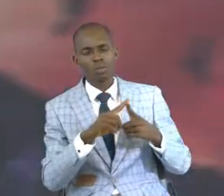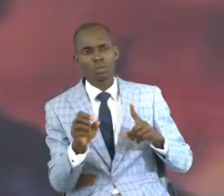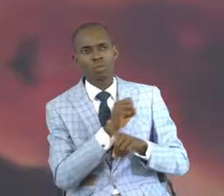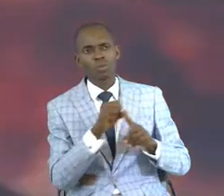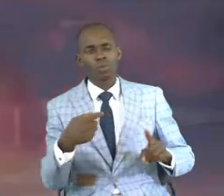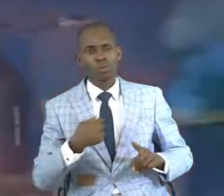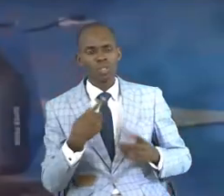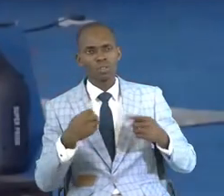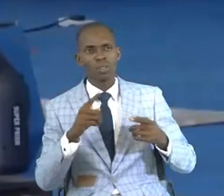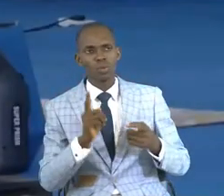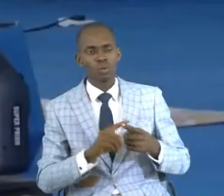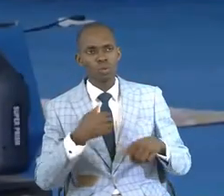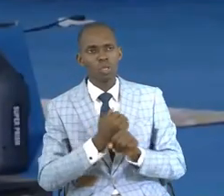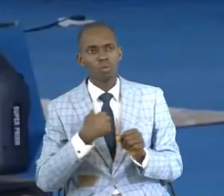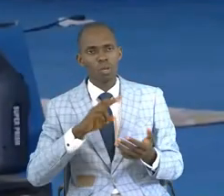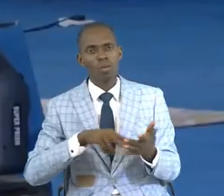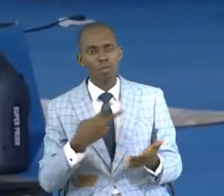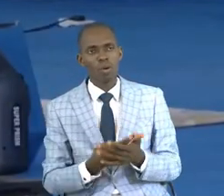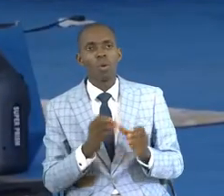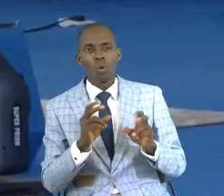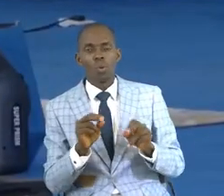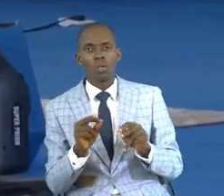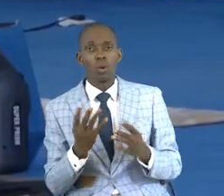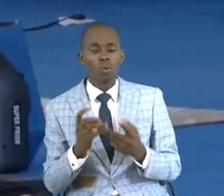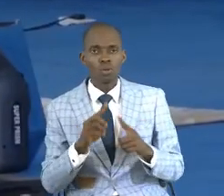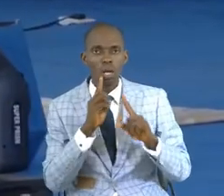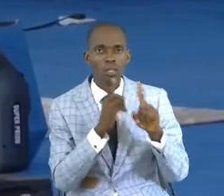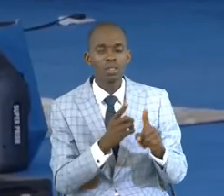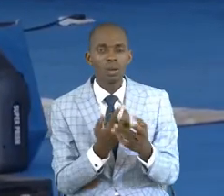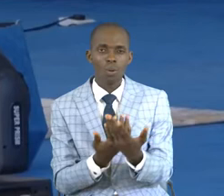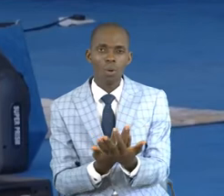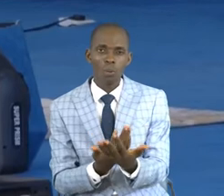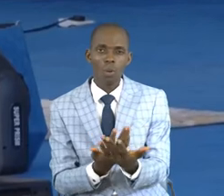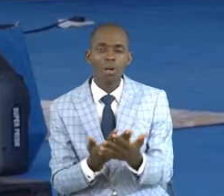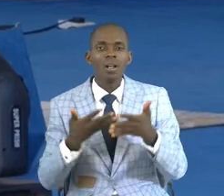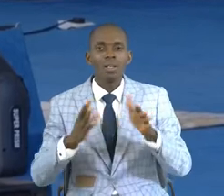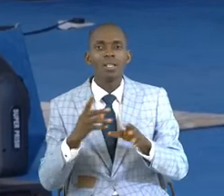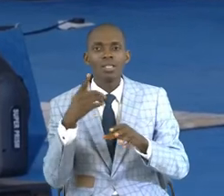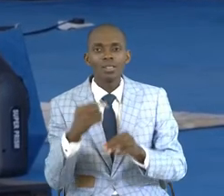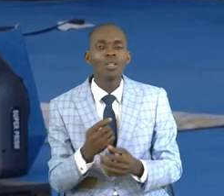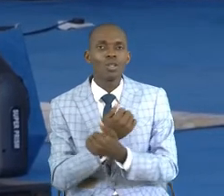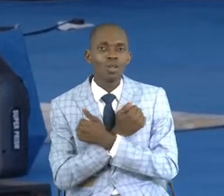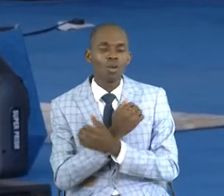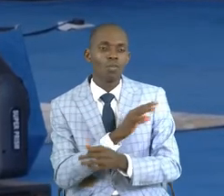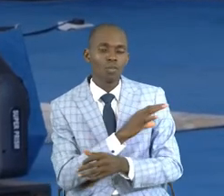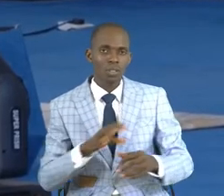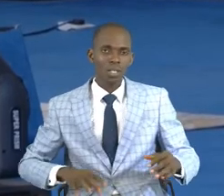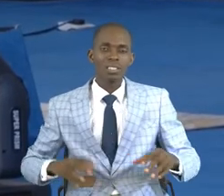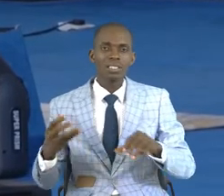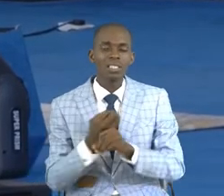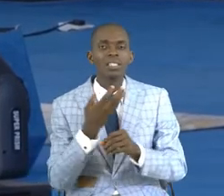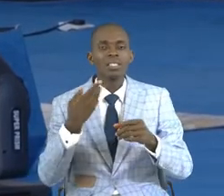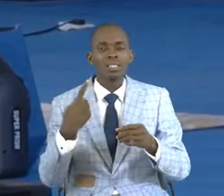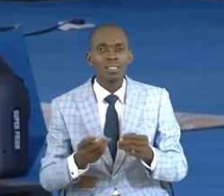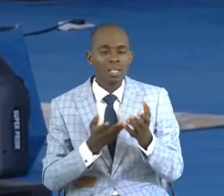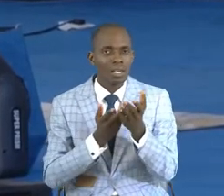my leg, okay, I'll do, hold on, let the love of Christ stay in its rightful place. And from the